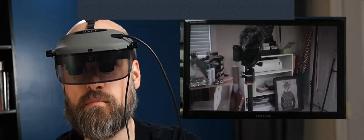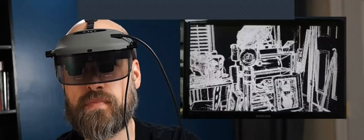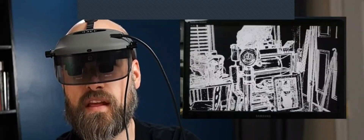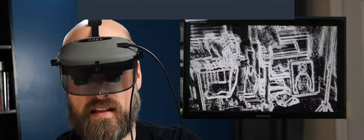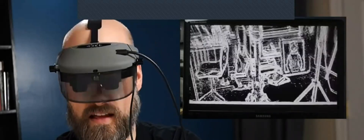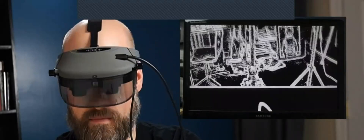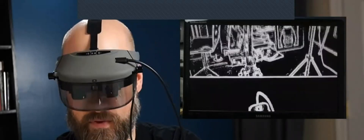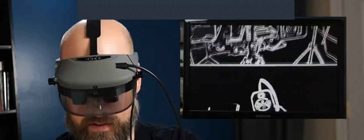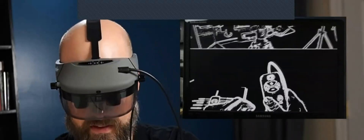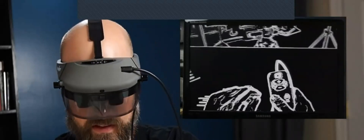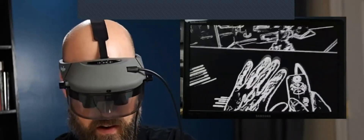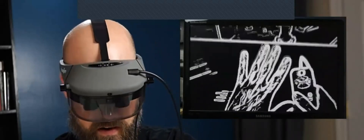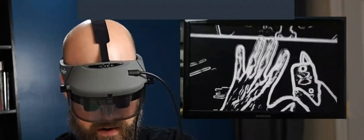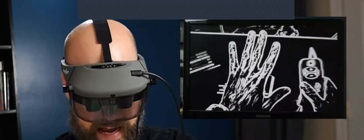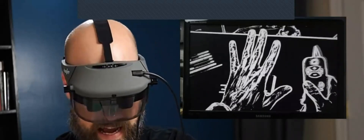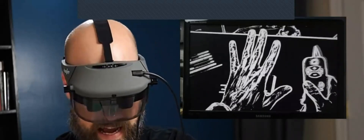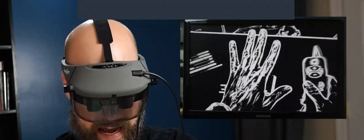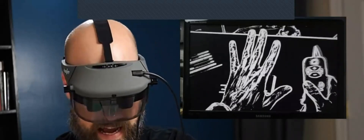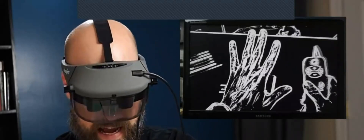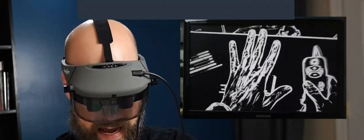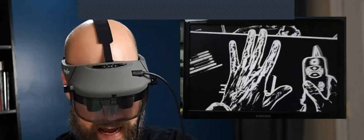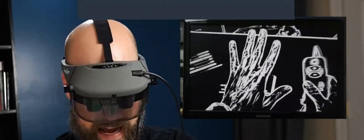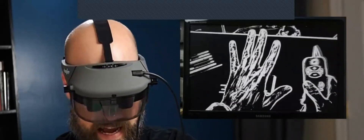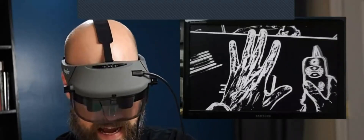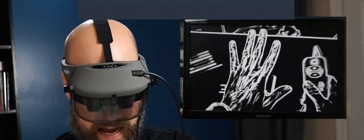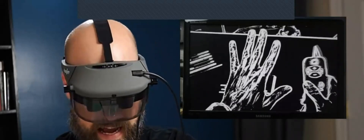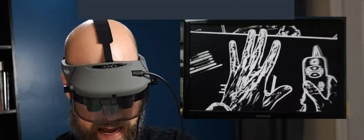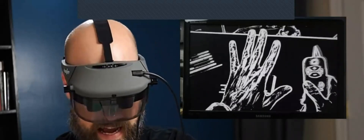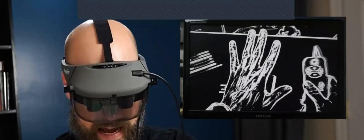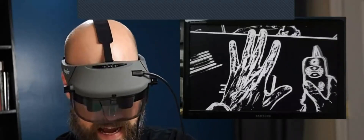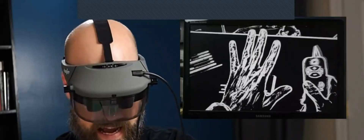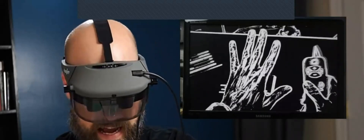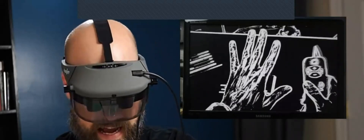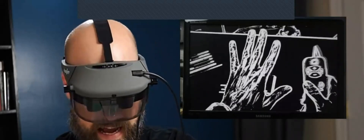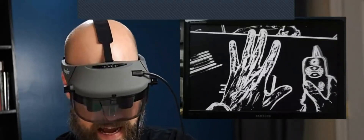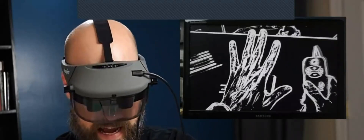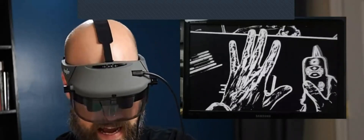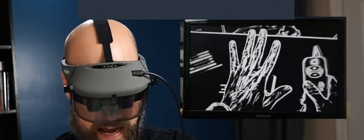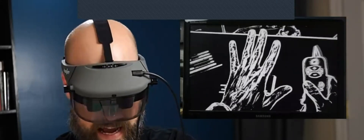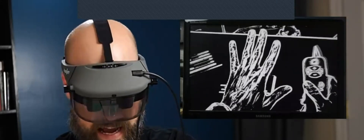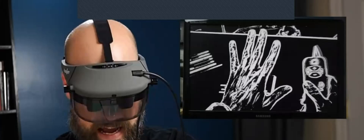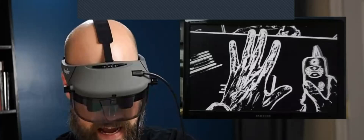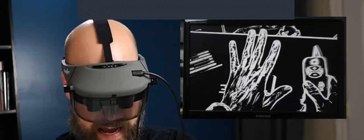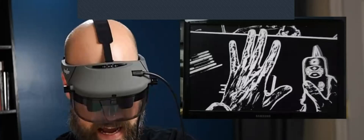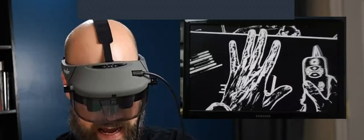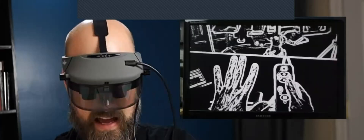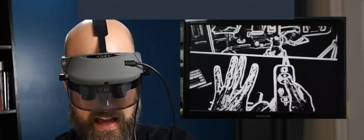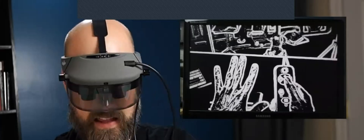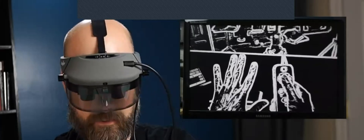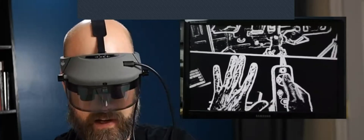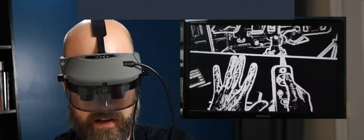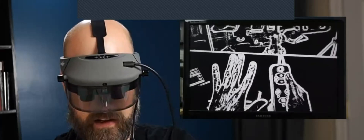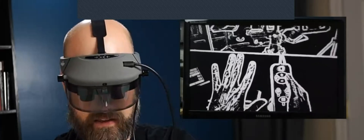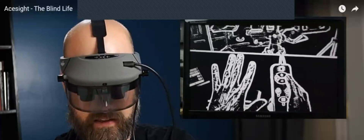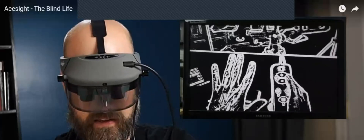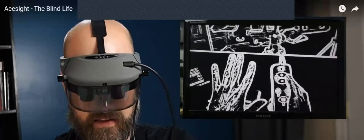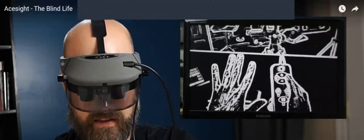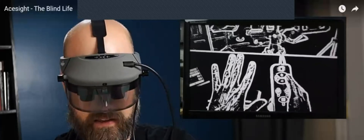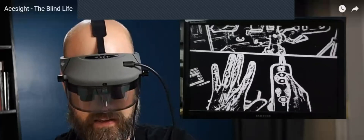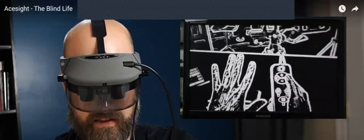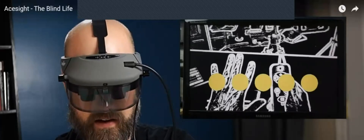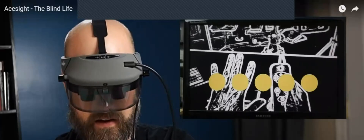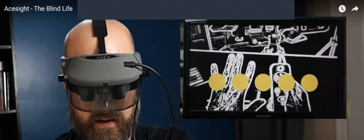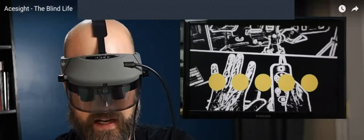button, it puts this hard outline. There you go, there's a good shot of my hand and the remote next to it. And then if we click the